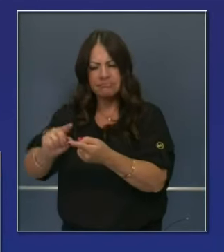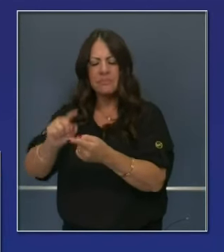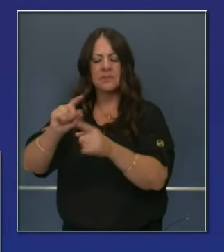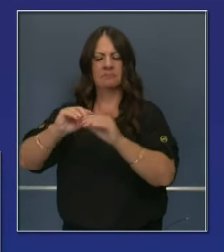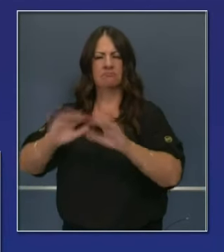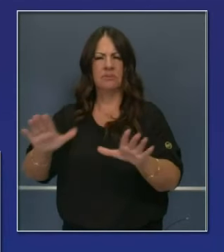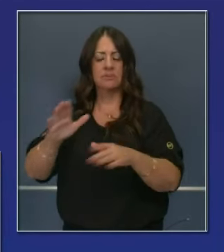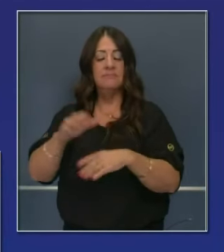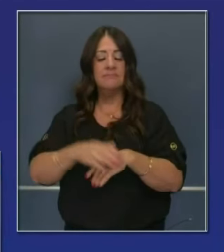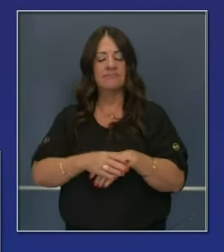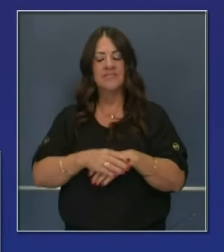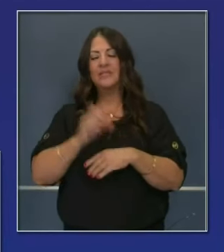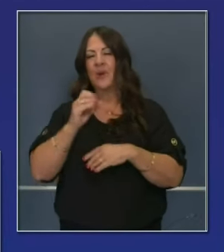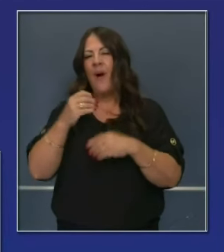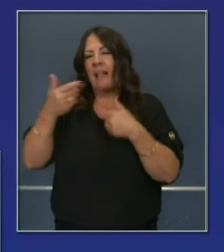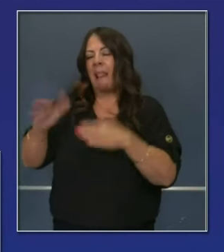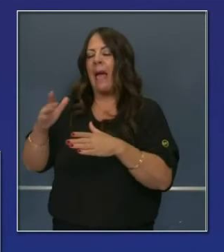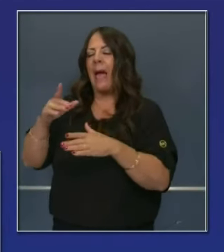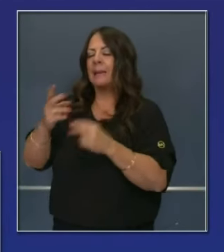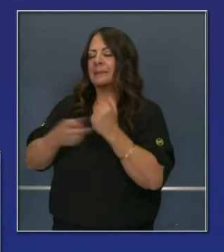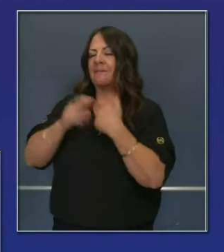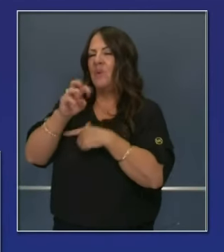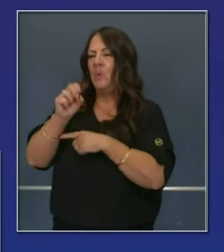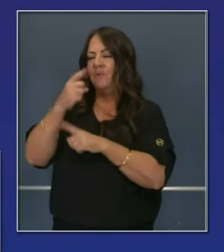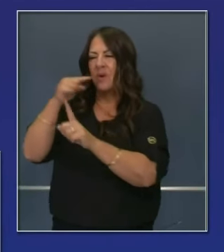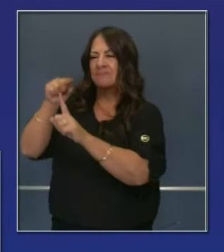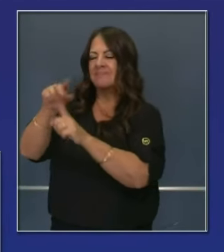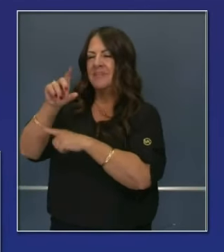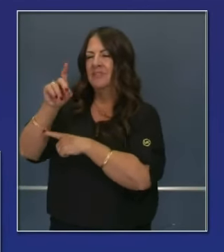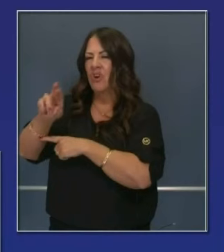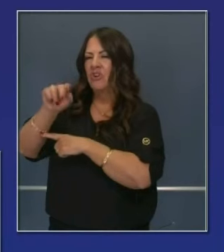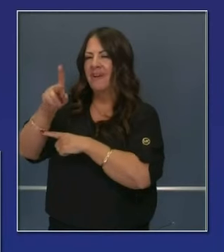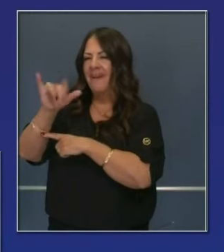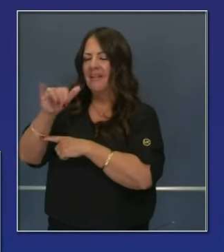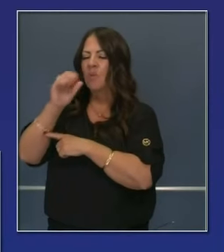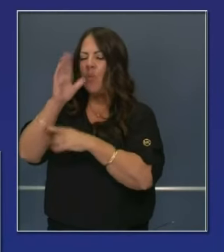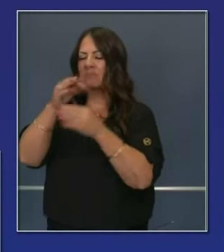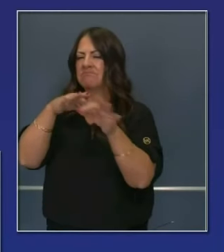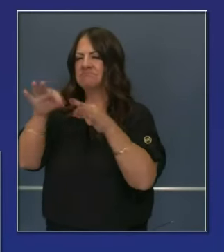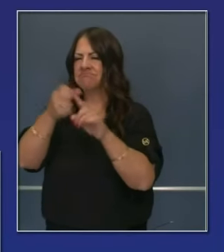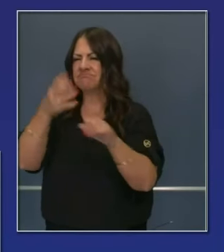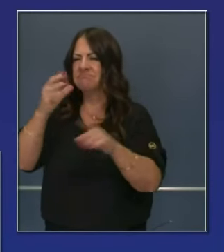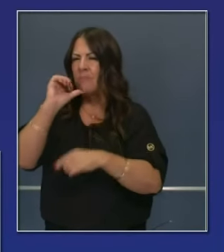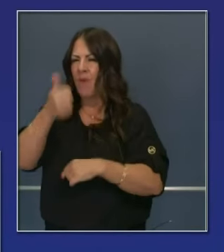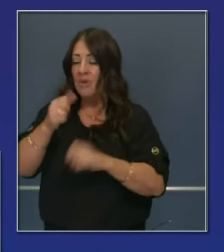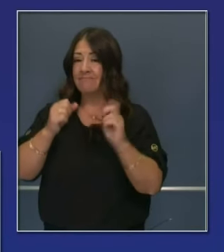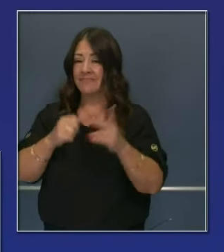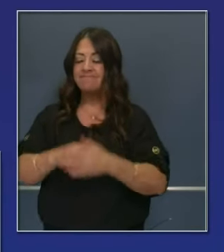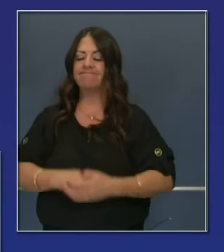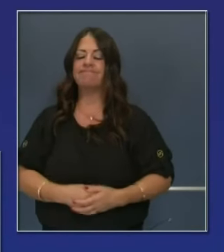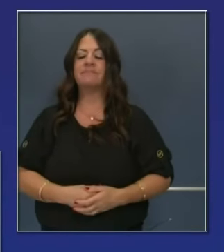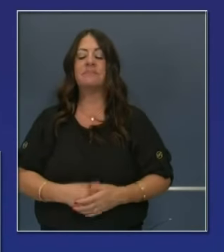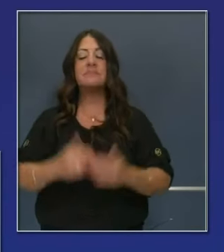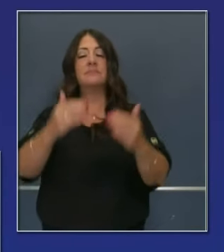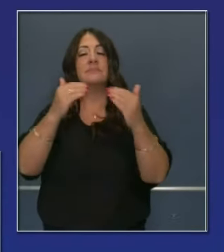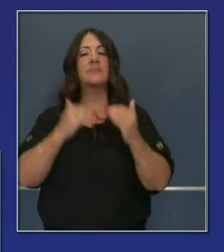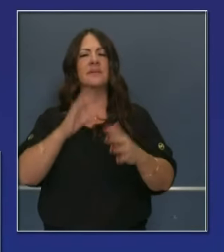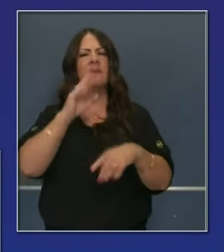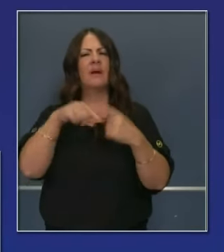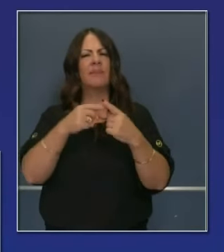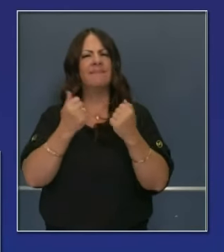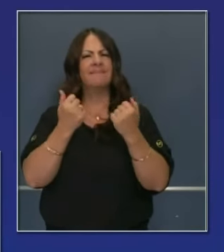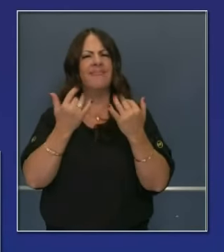time tomorrow in that space. Let me just briefly remind everybody we continue to battle these historic wildfires. We're